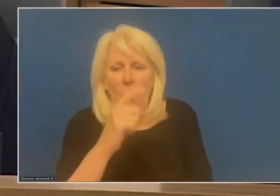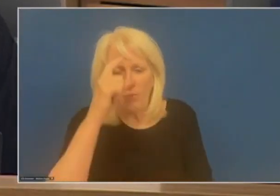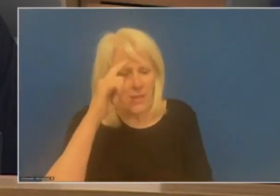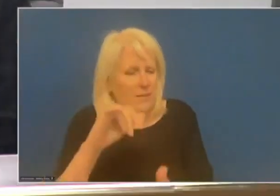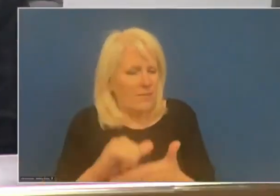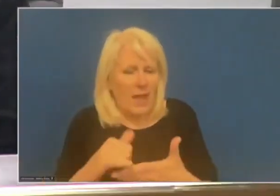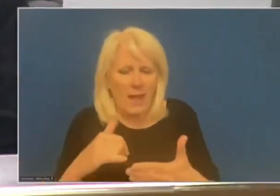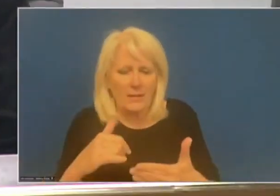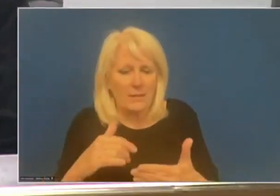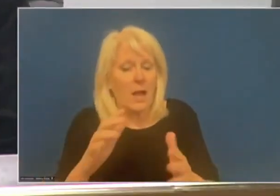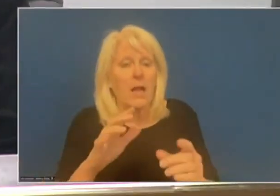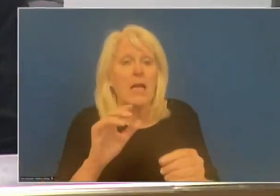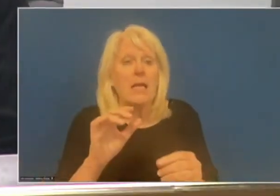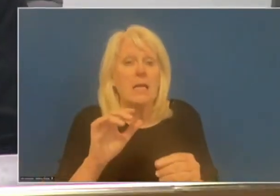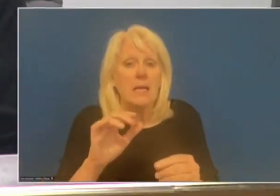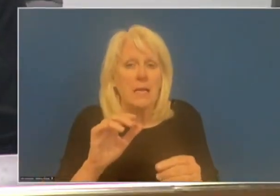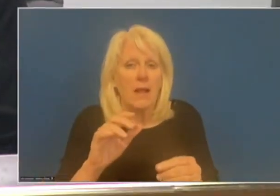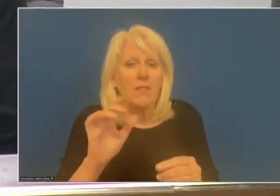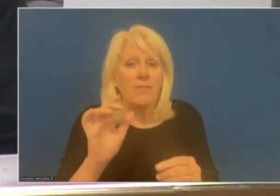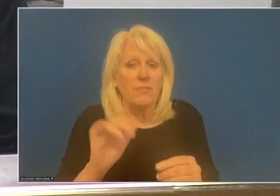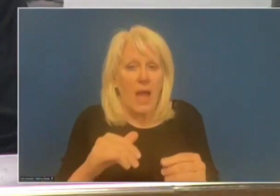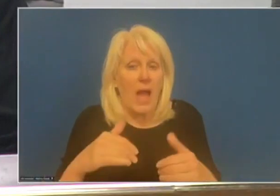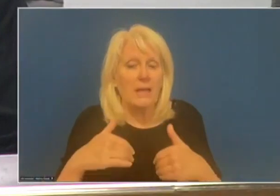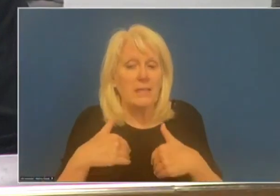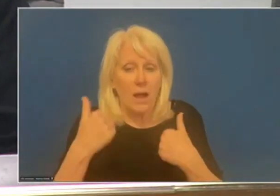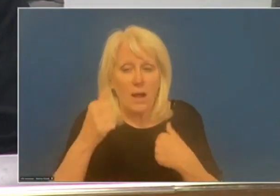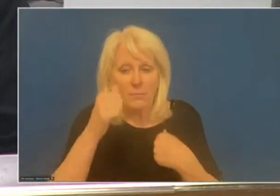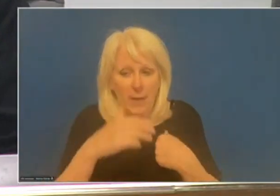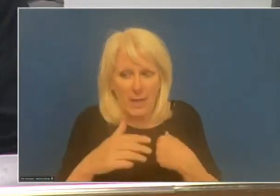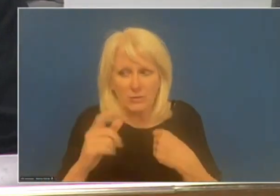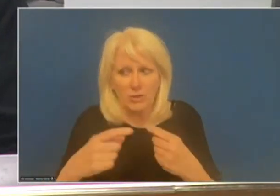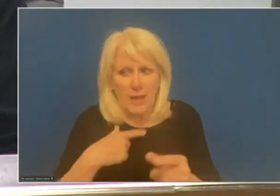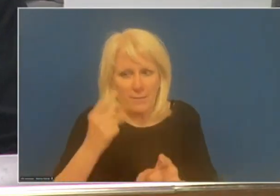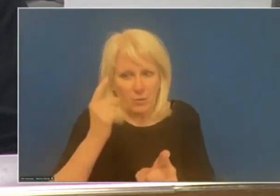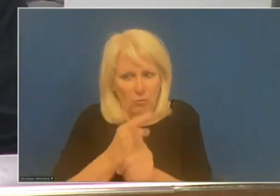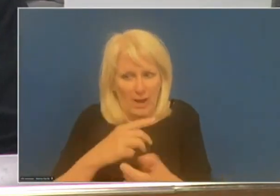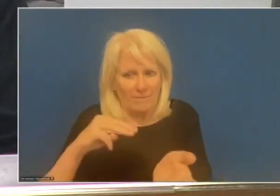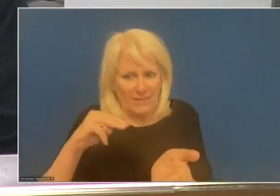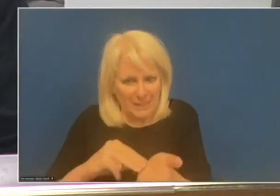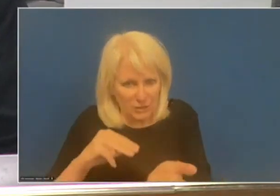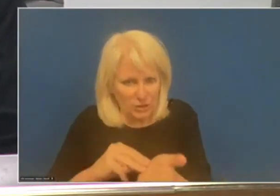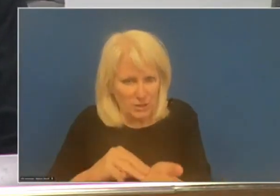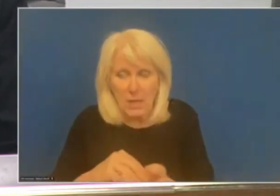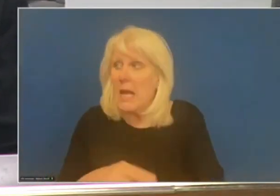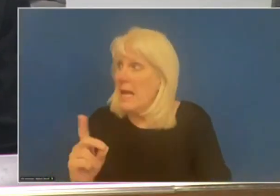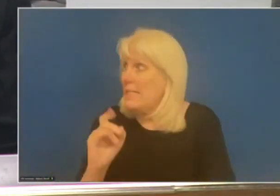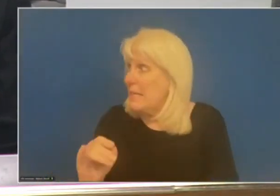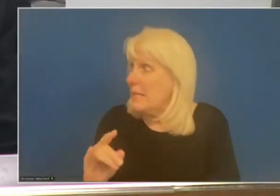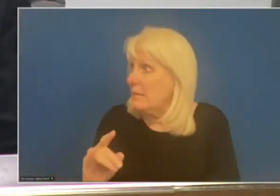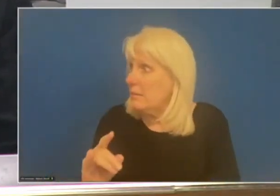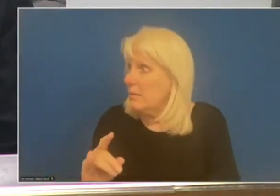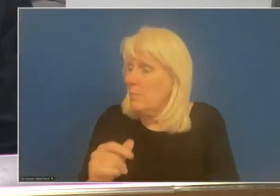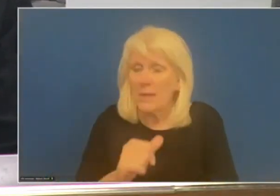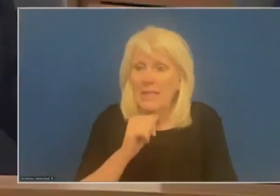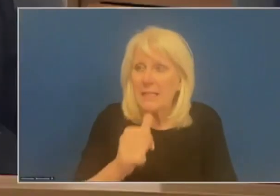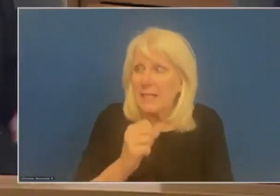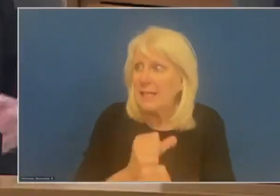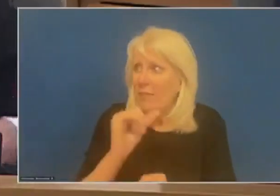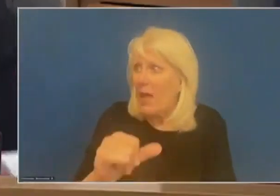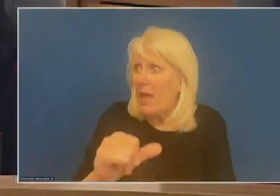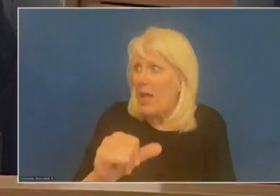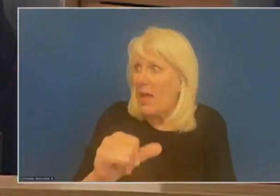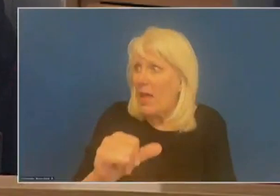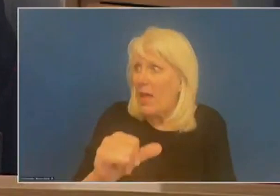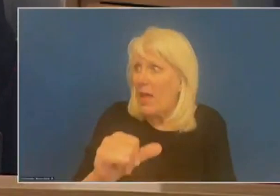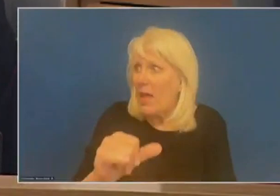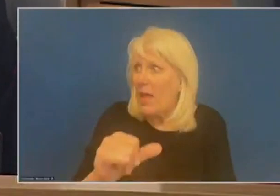man deserved a much better, more caring, compassionate physician and somebody who would have Yes, he provided did. anesthesia. And he did not get it when he went back I to the